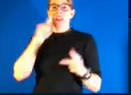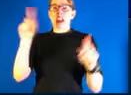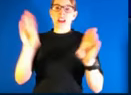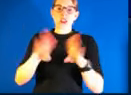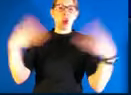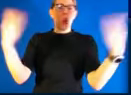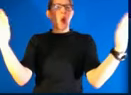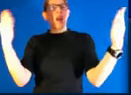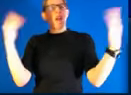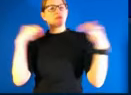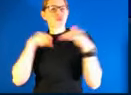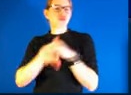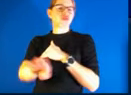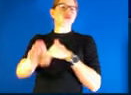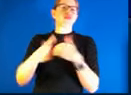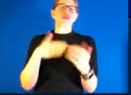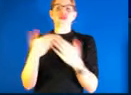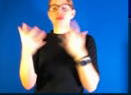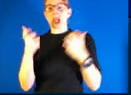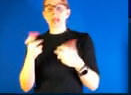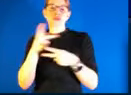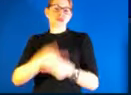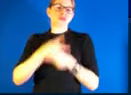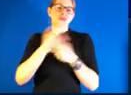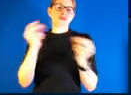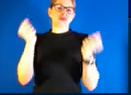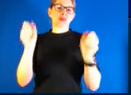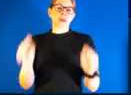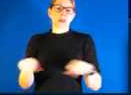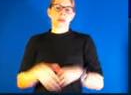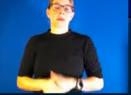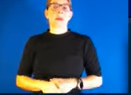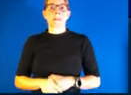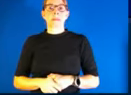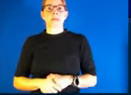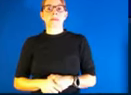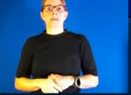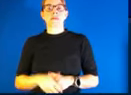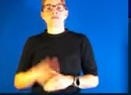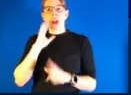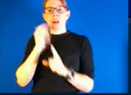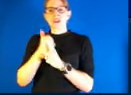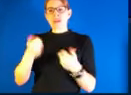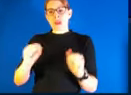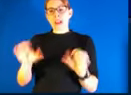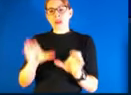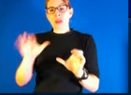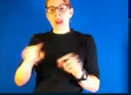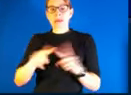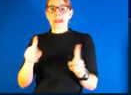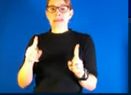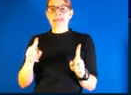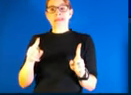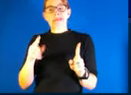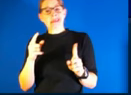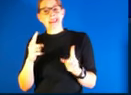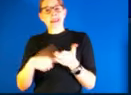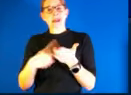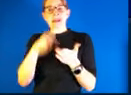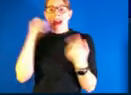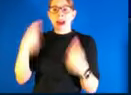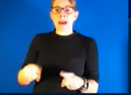and you can walk right through and get taken care of. And I know you're trying to do that, but that's not always the case. So how do we know when to get in our car and